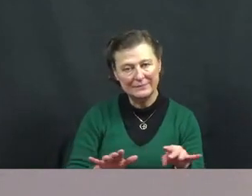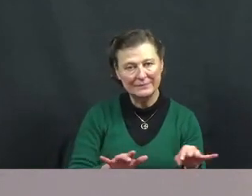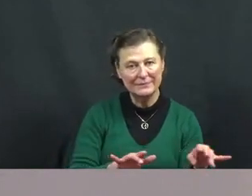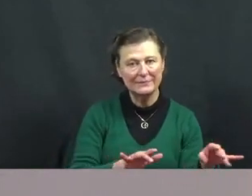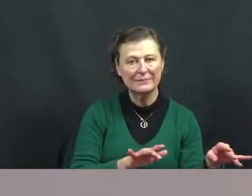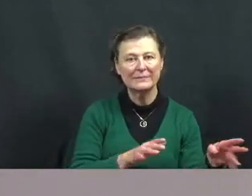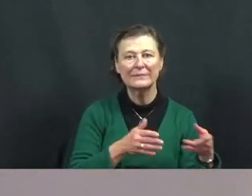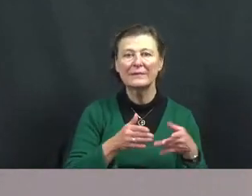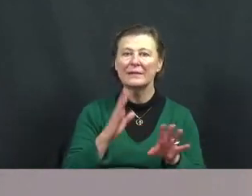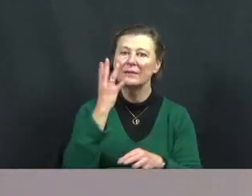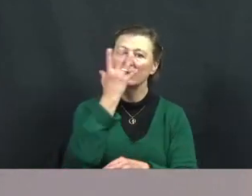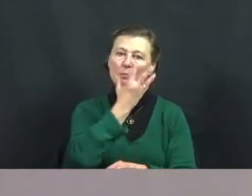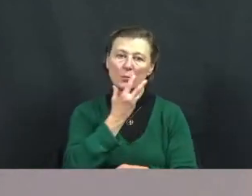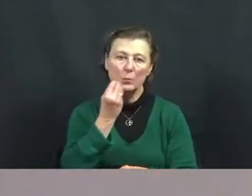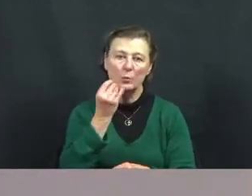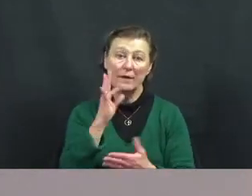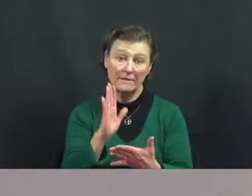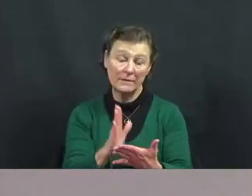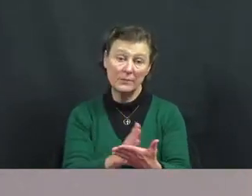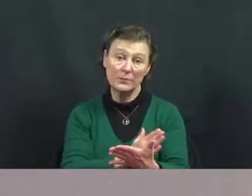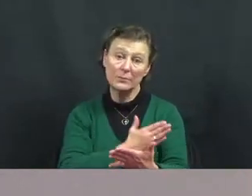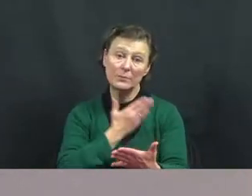Let the beauty of music,